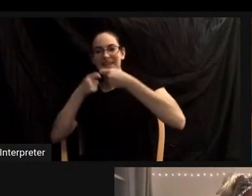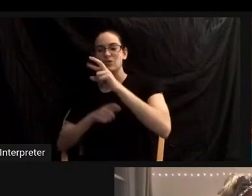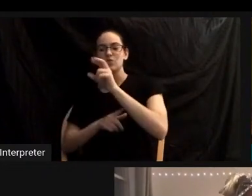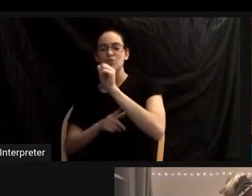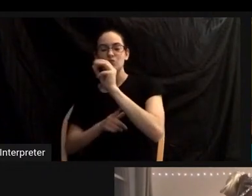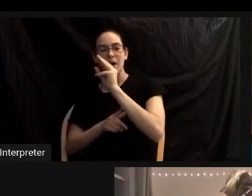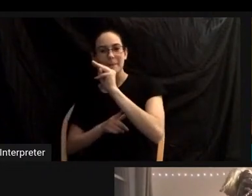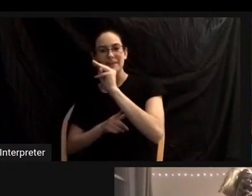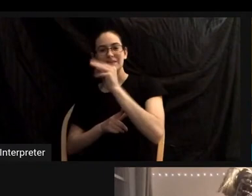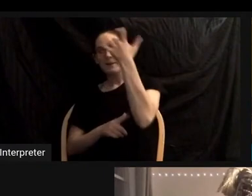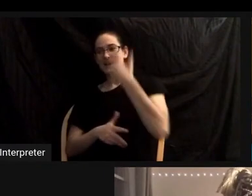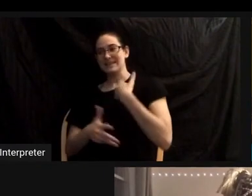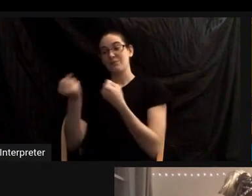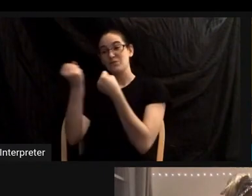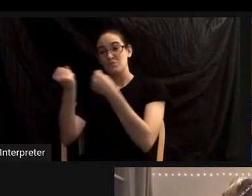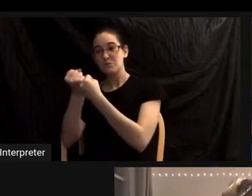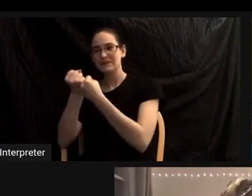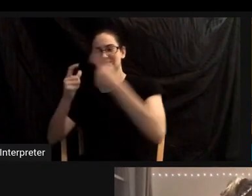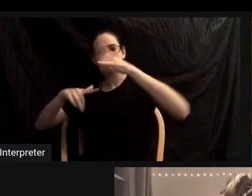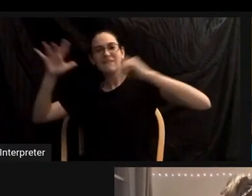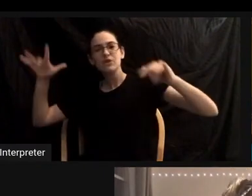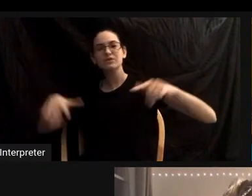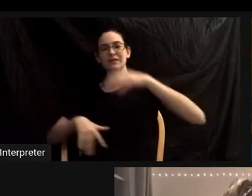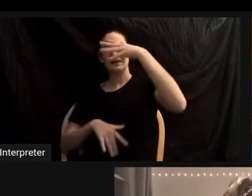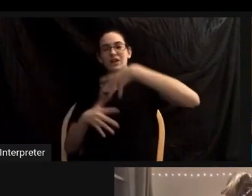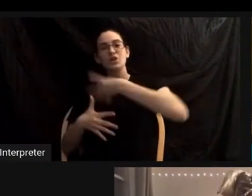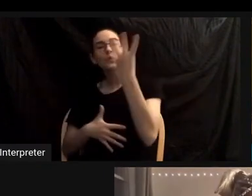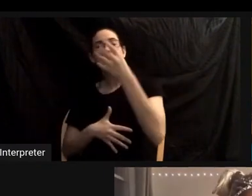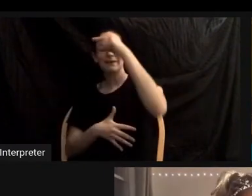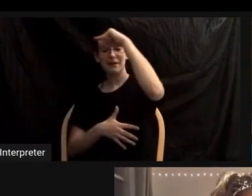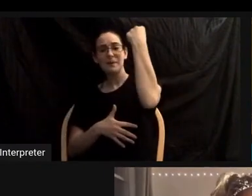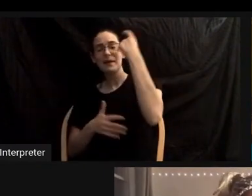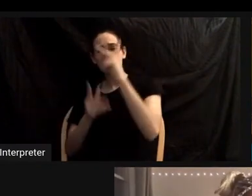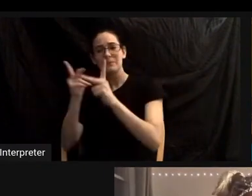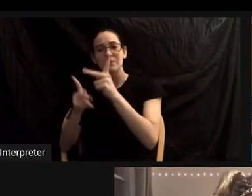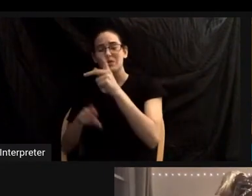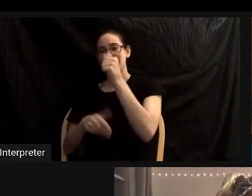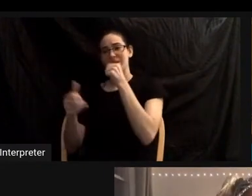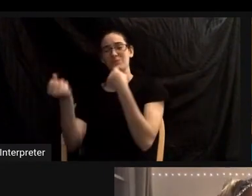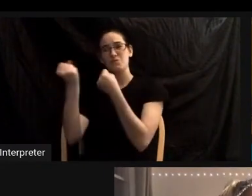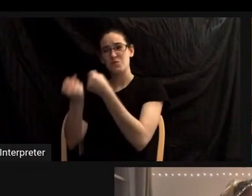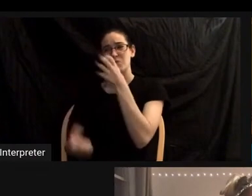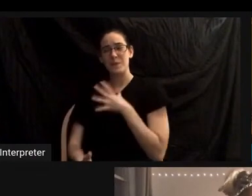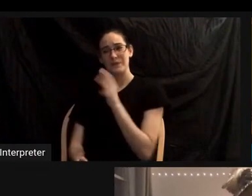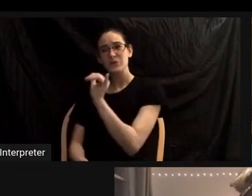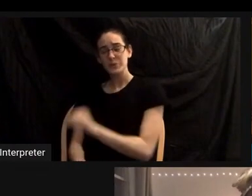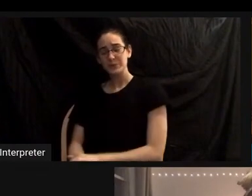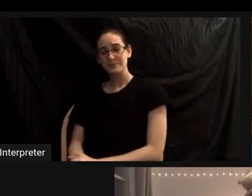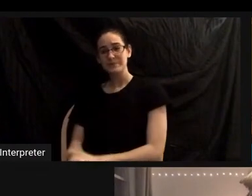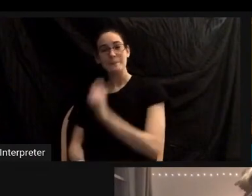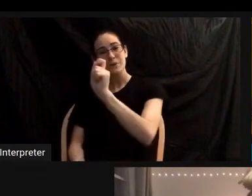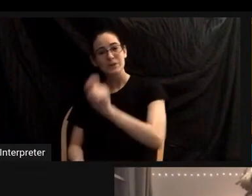people. Because I'm supporting Black and brown people. It's because I'm supporting women, point blank, period. And